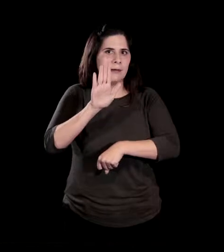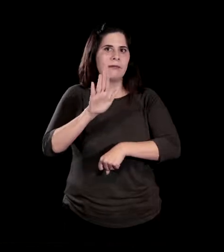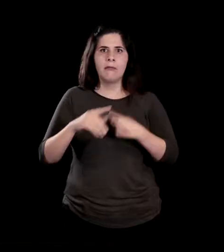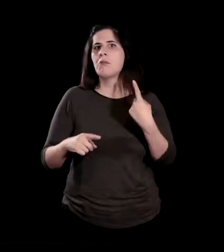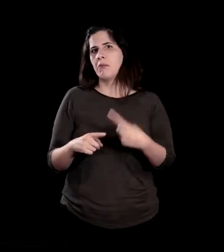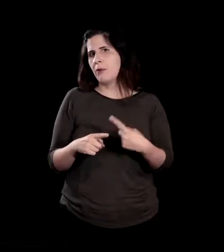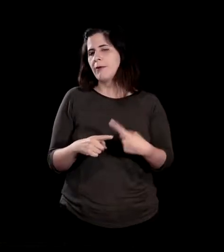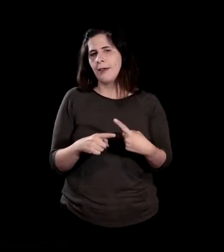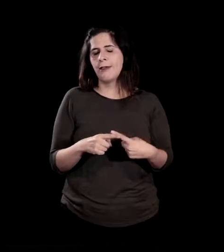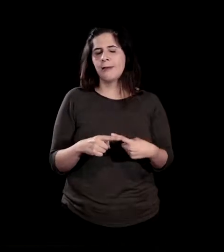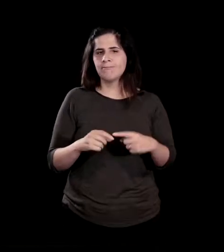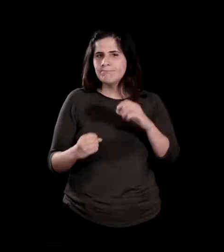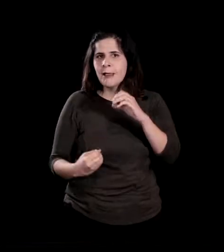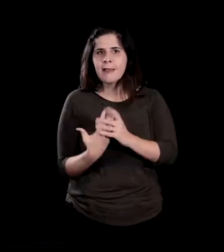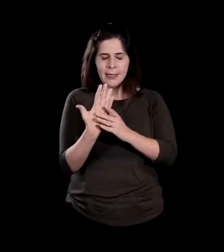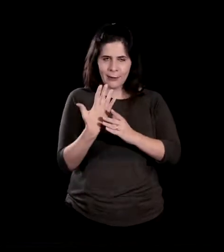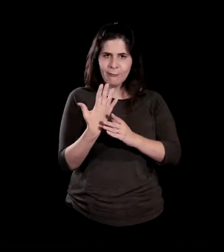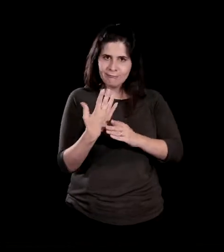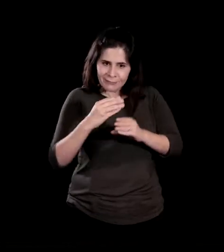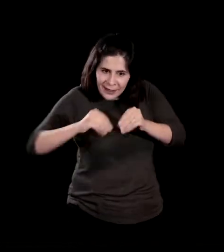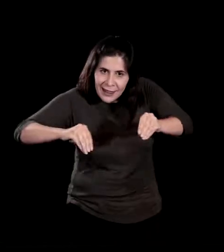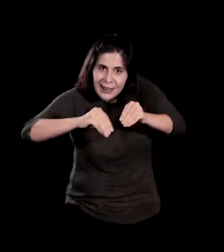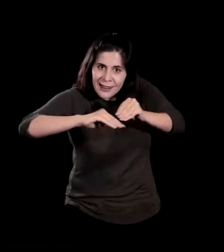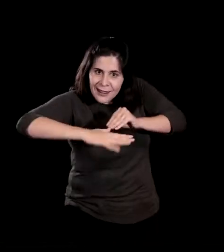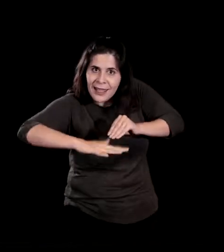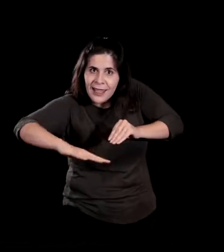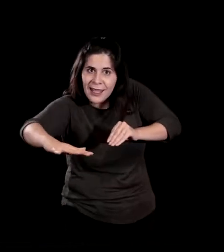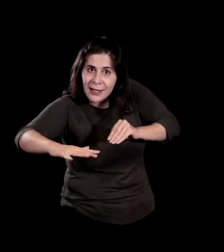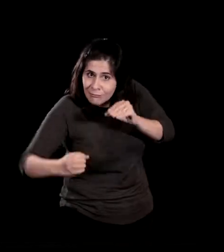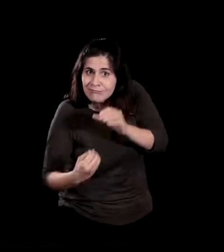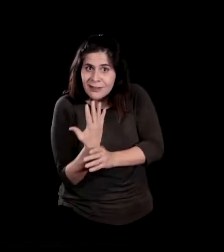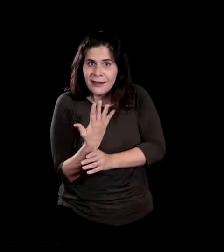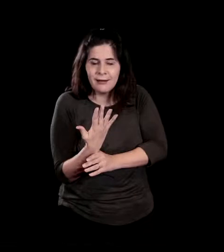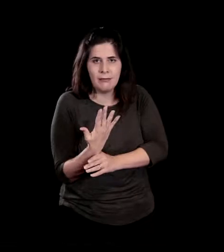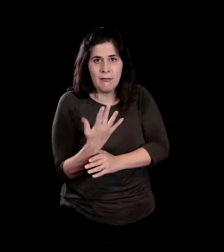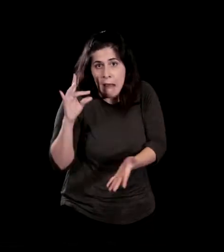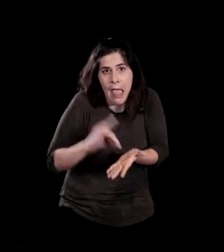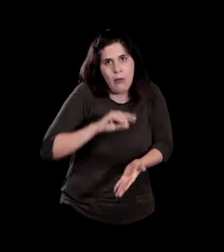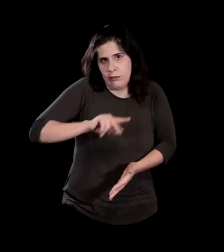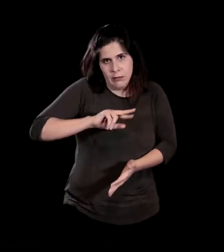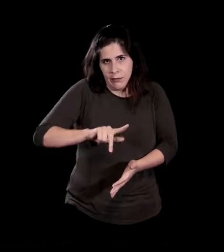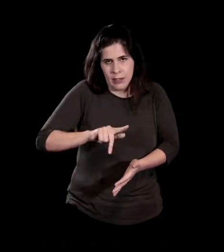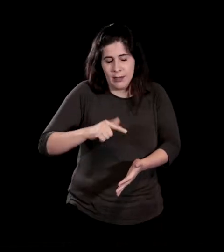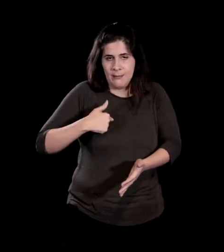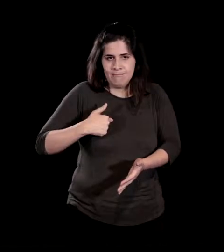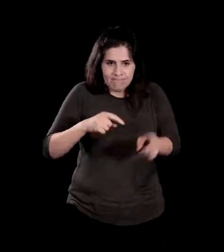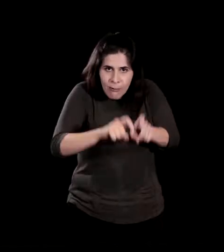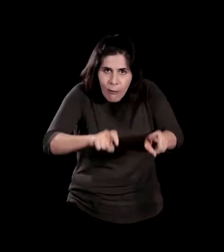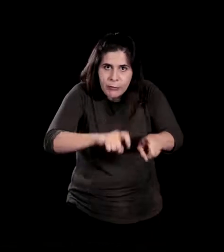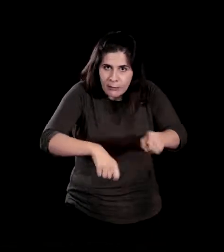I create all this landscape with simulation because it didn't exist, so I have to create all